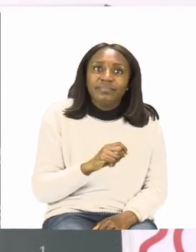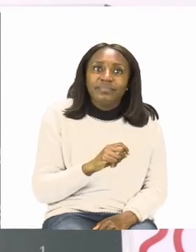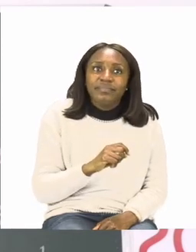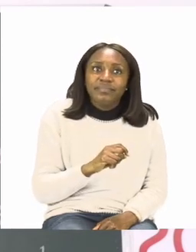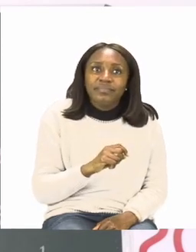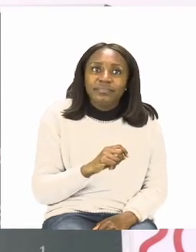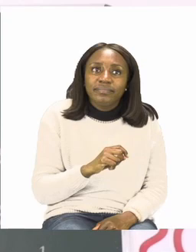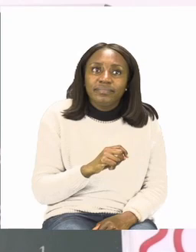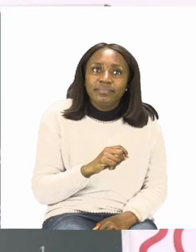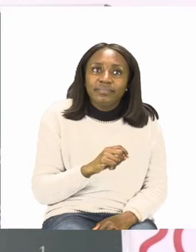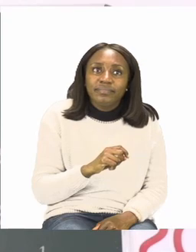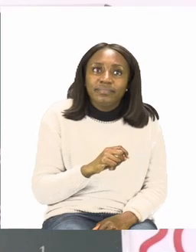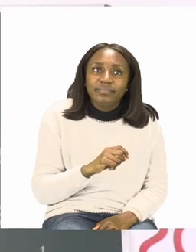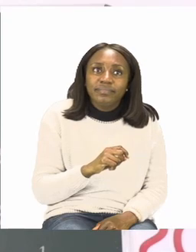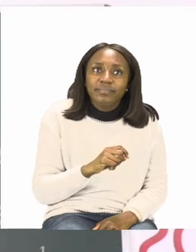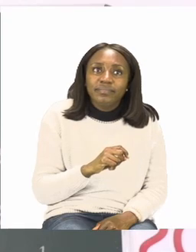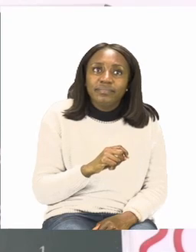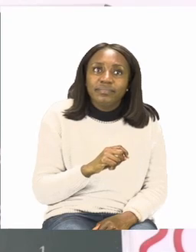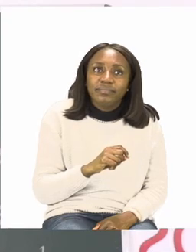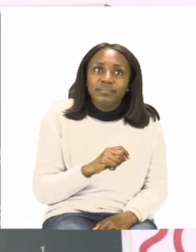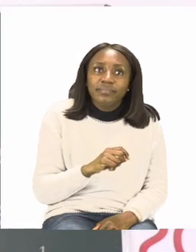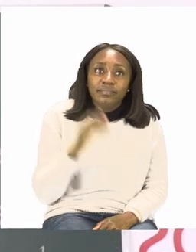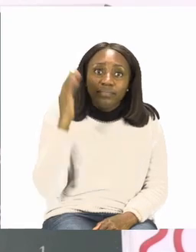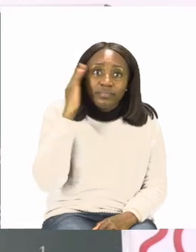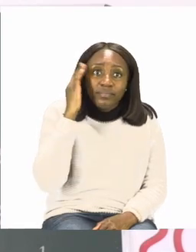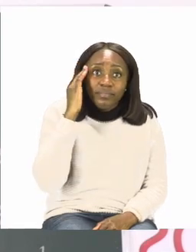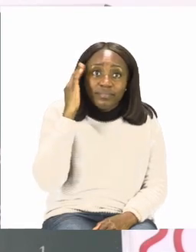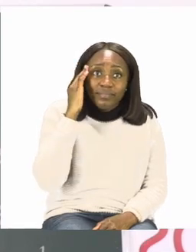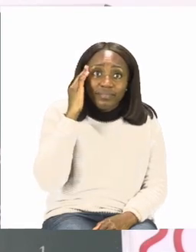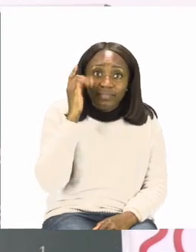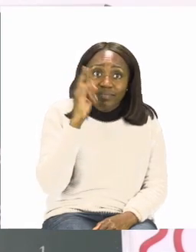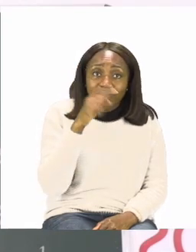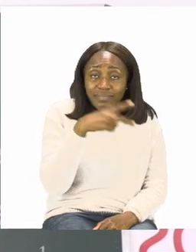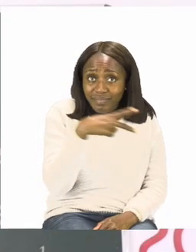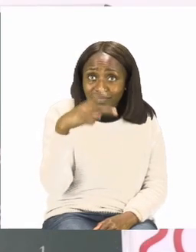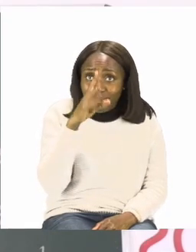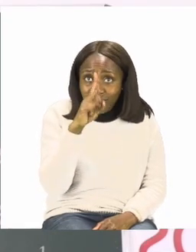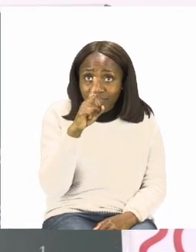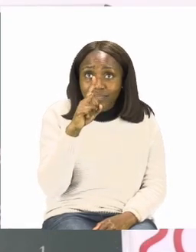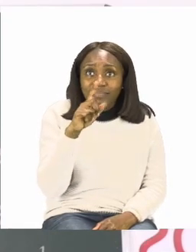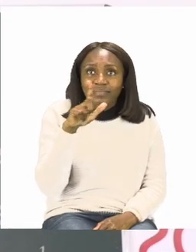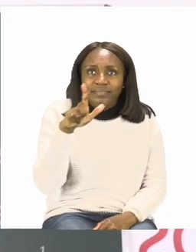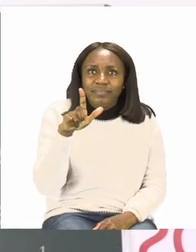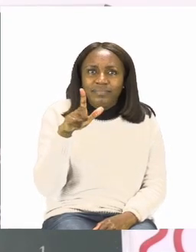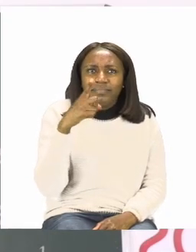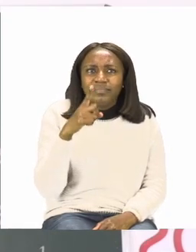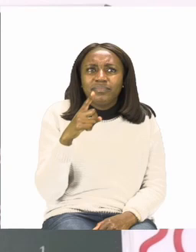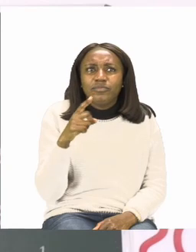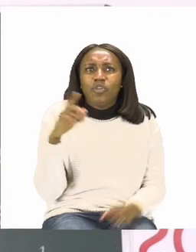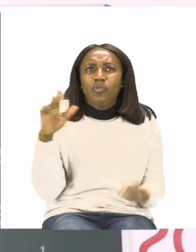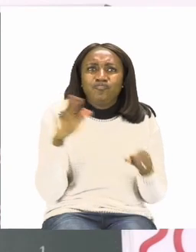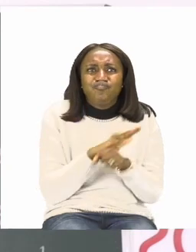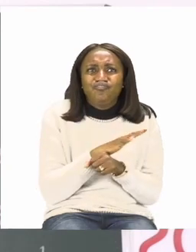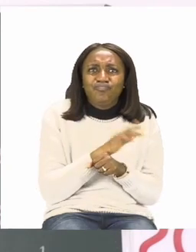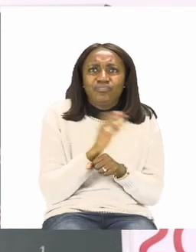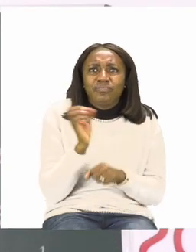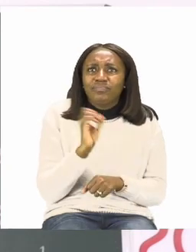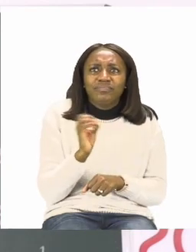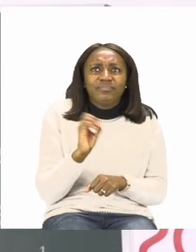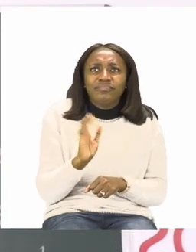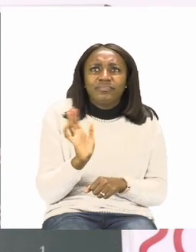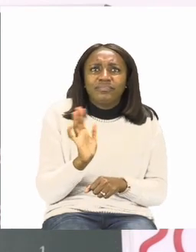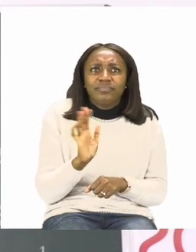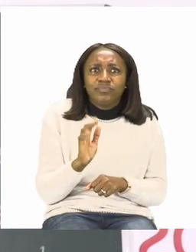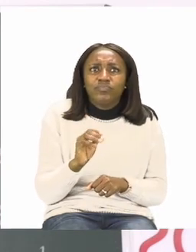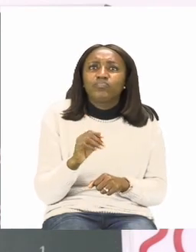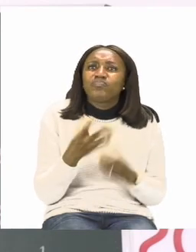go. If we fill up our jar, we know that it is equal to 1 liter, but we don't need to fill up our jar, we just need